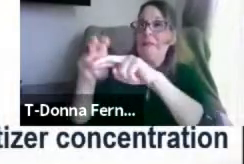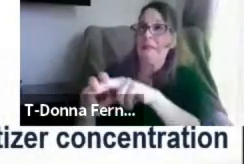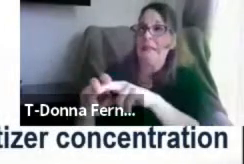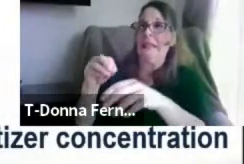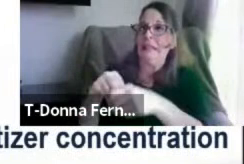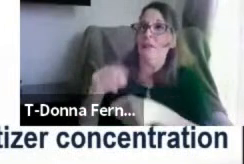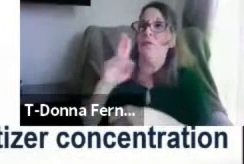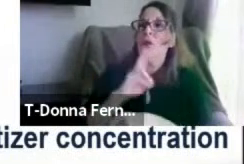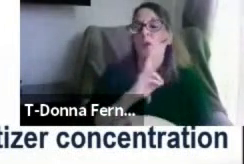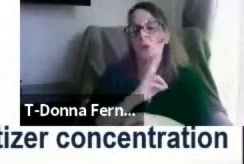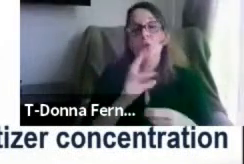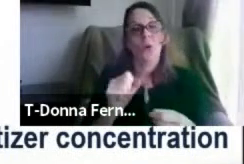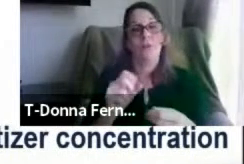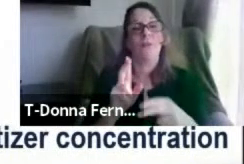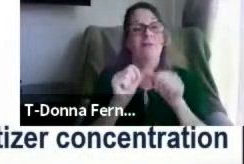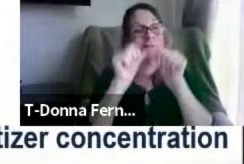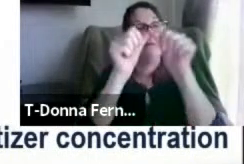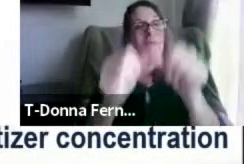menu.